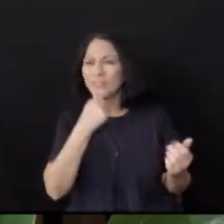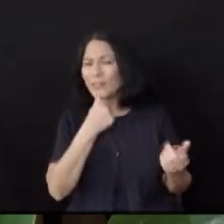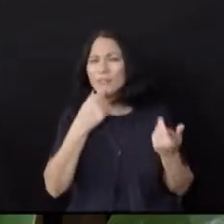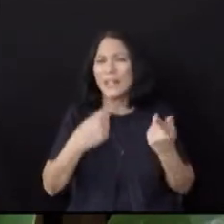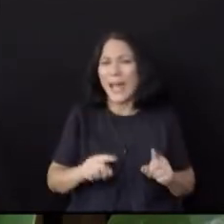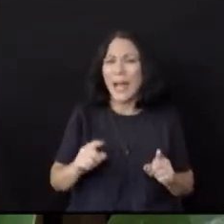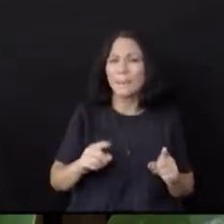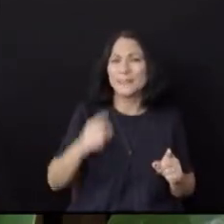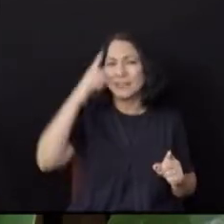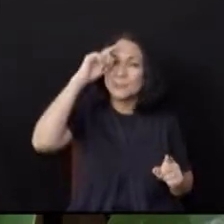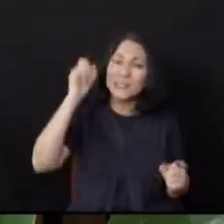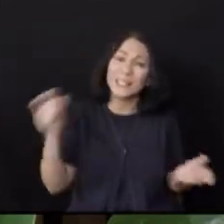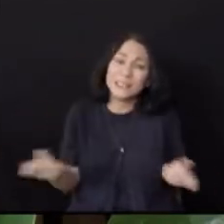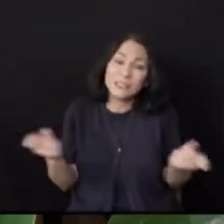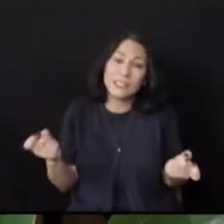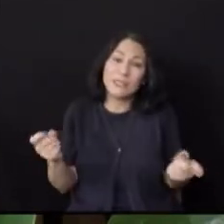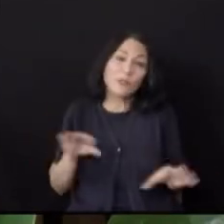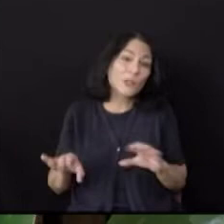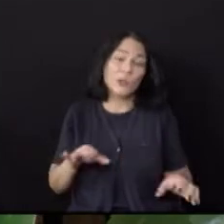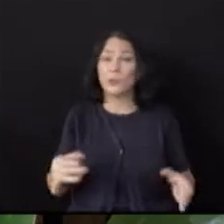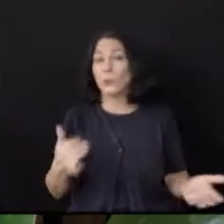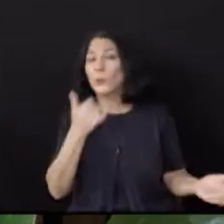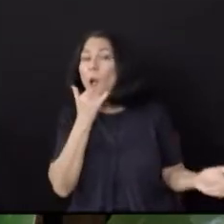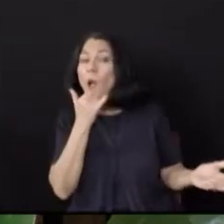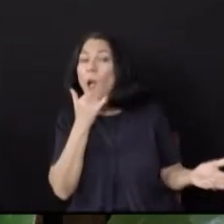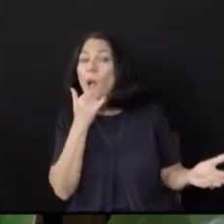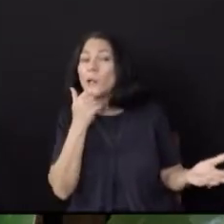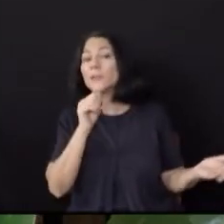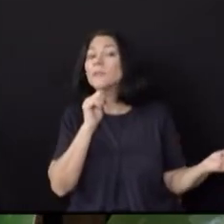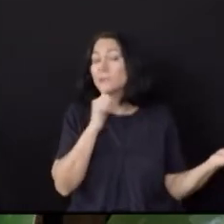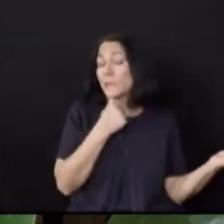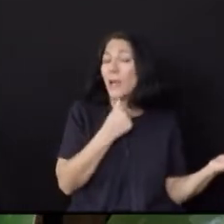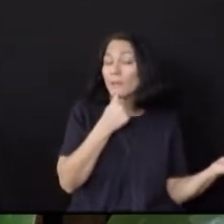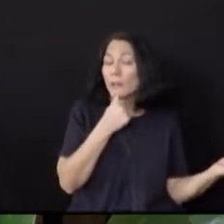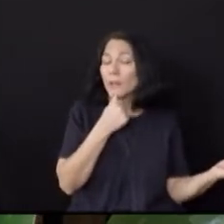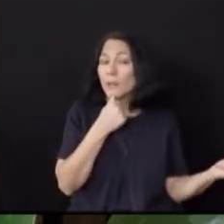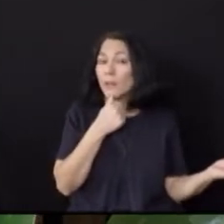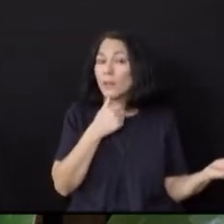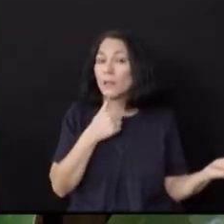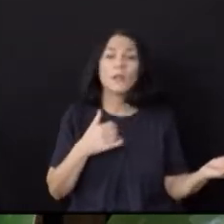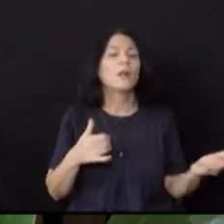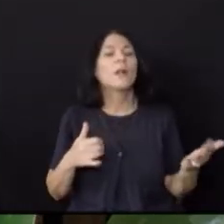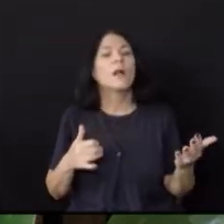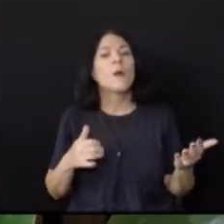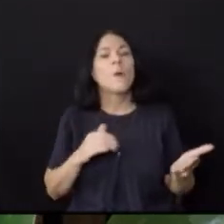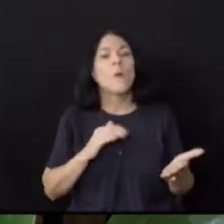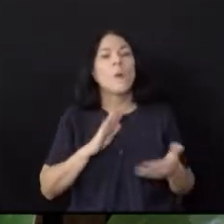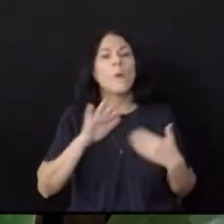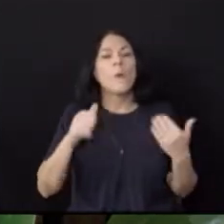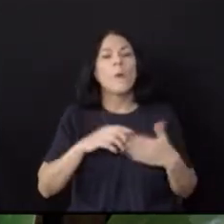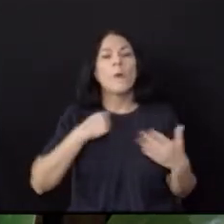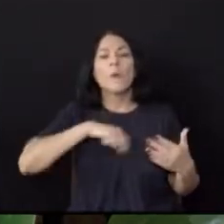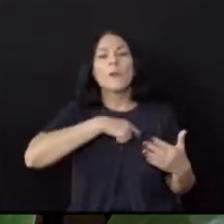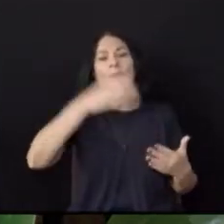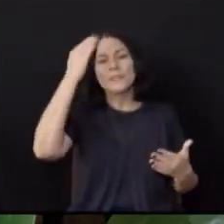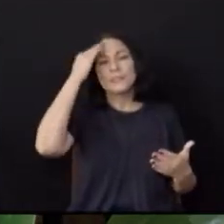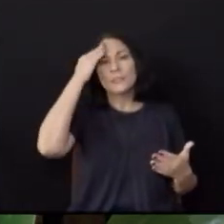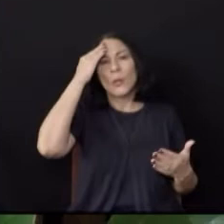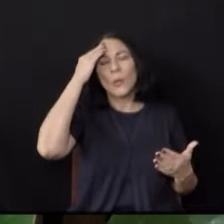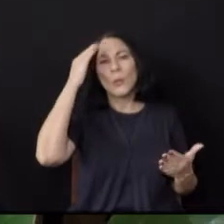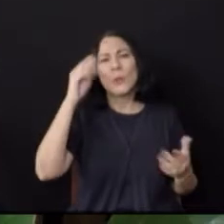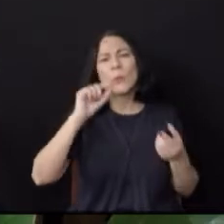sin, to doing wrong. Eventually, that will come in our lives, and all of us know too well the